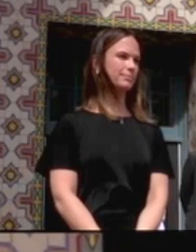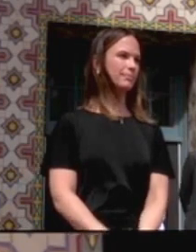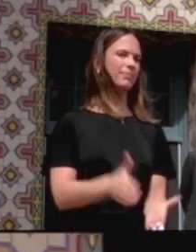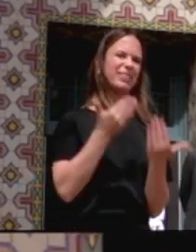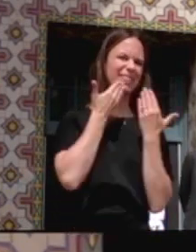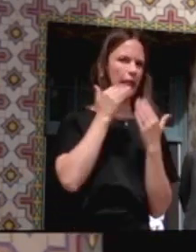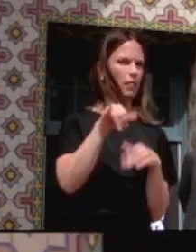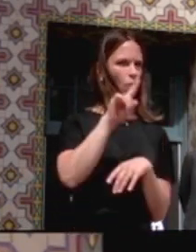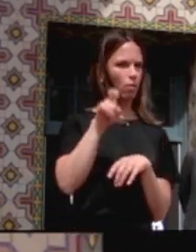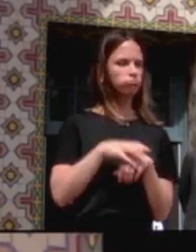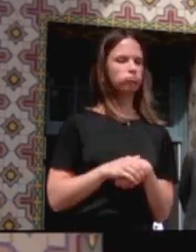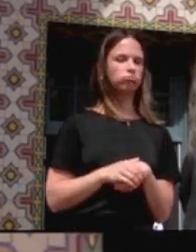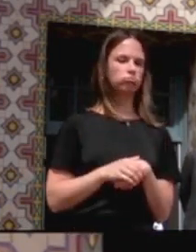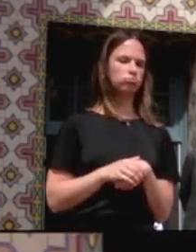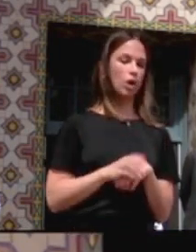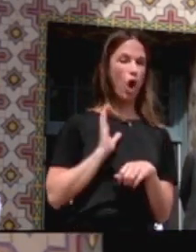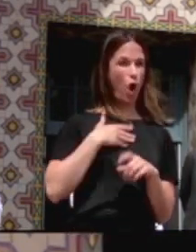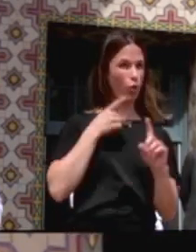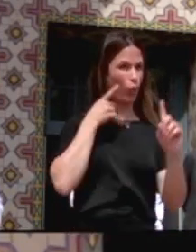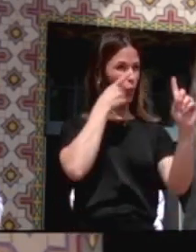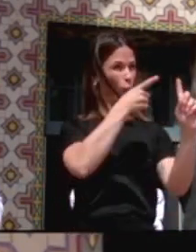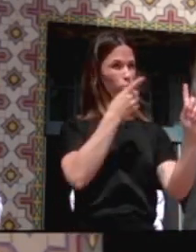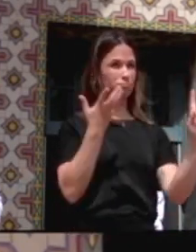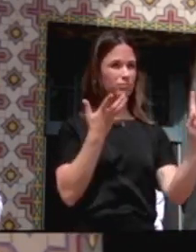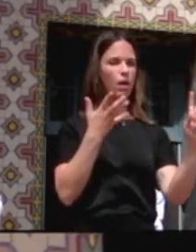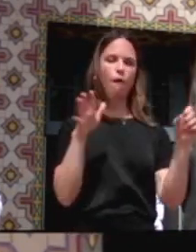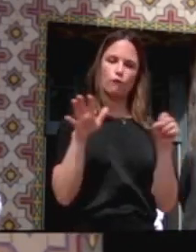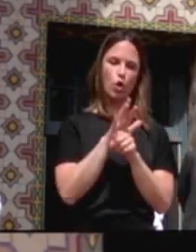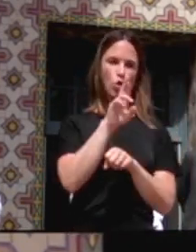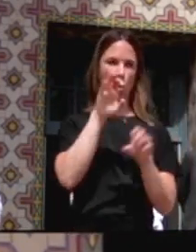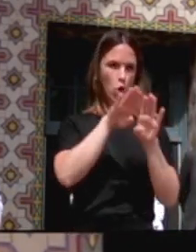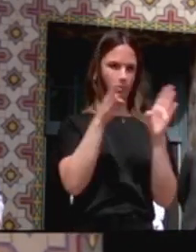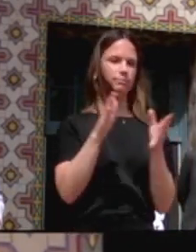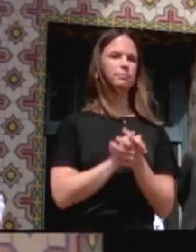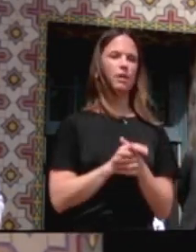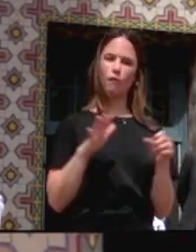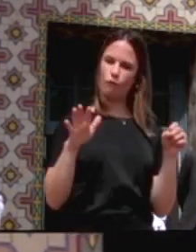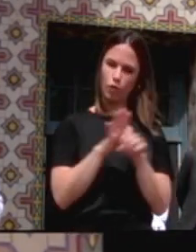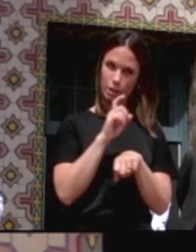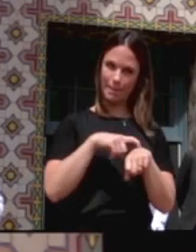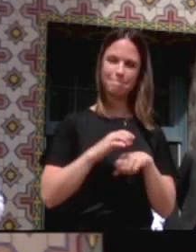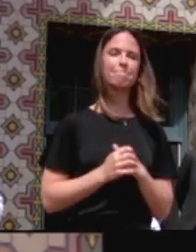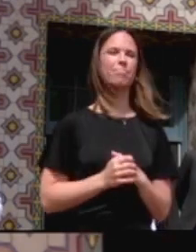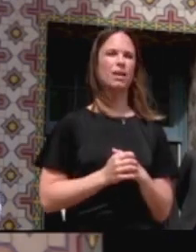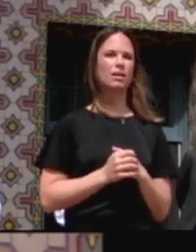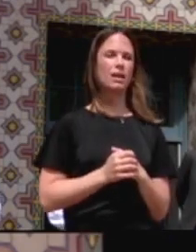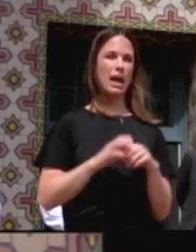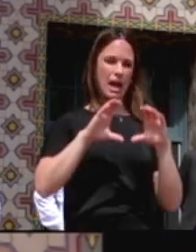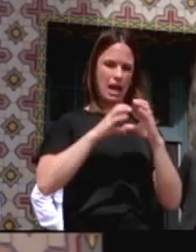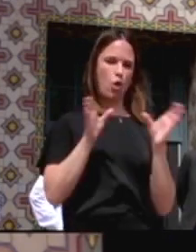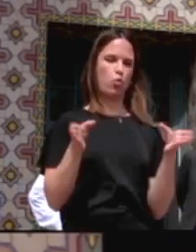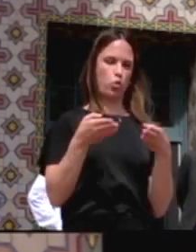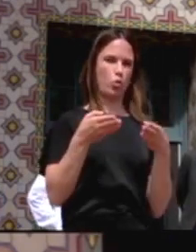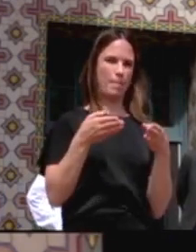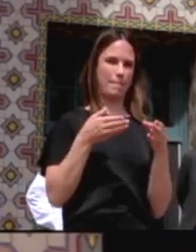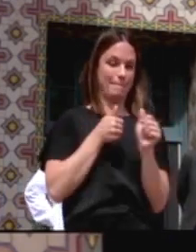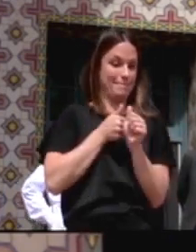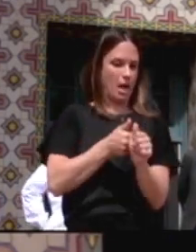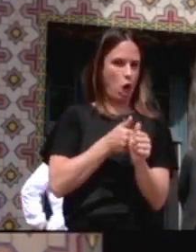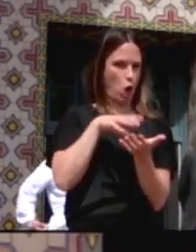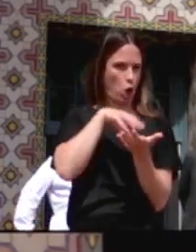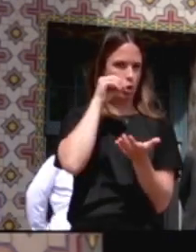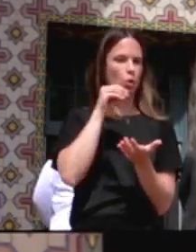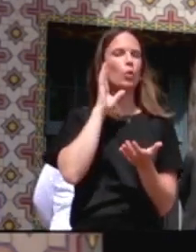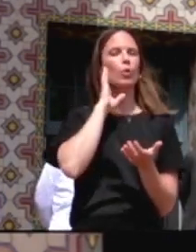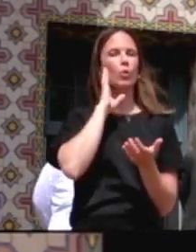Thank you for that question. Our goal, as we've said, is full reopening, full time, to classroom-based learning. There